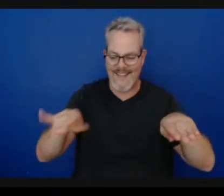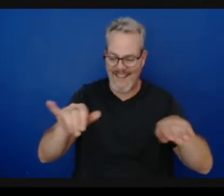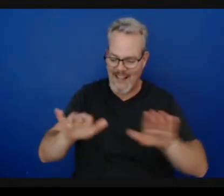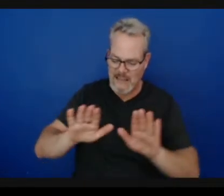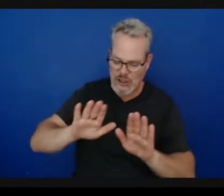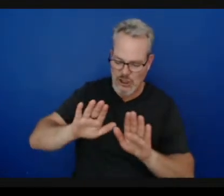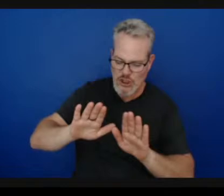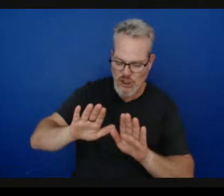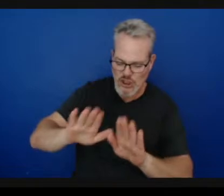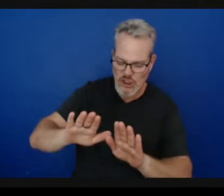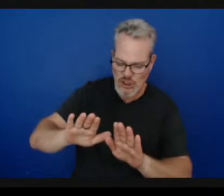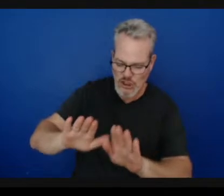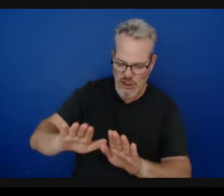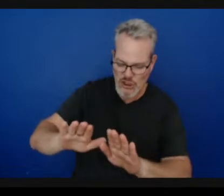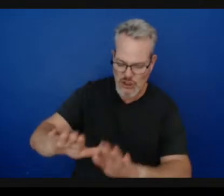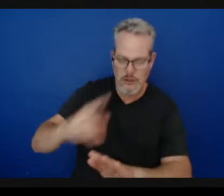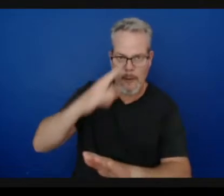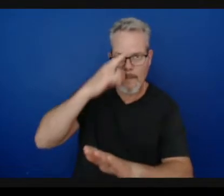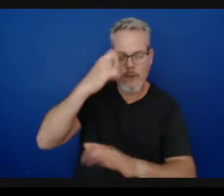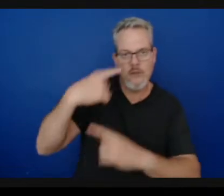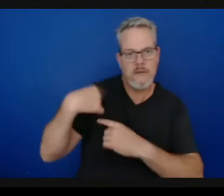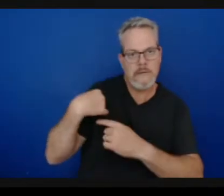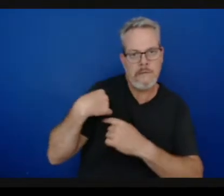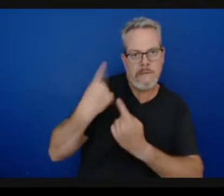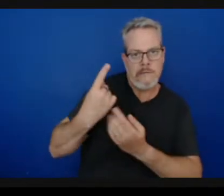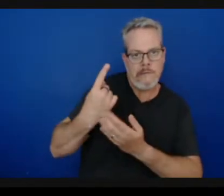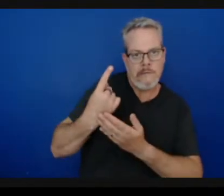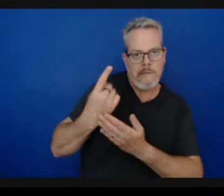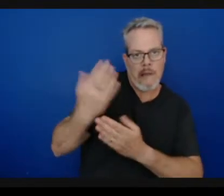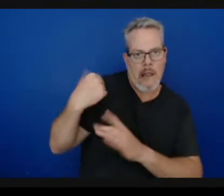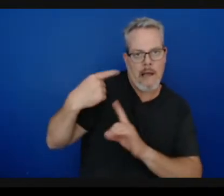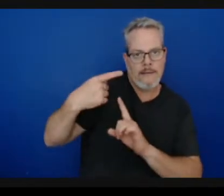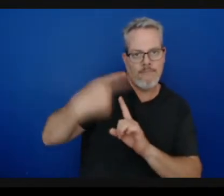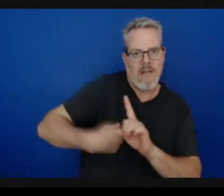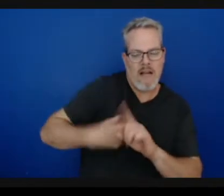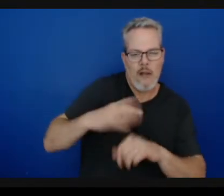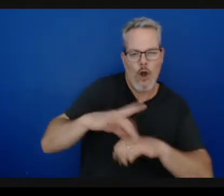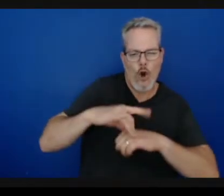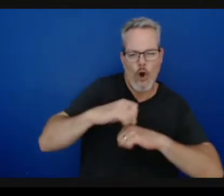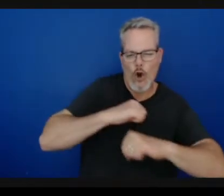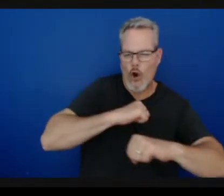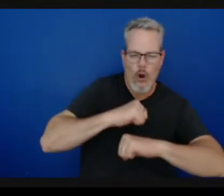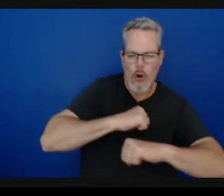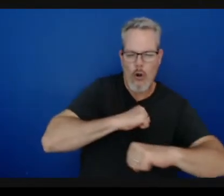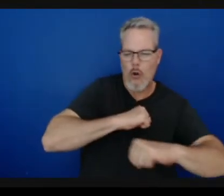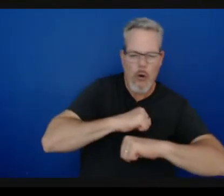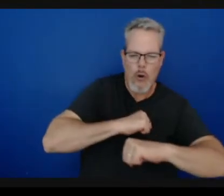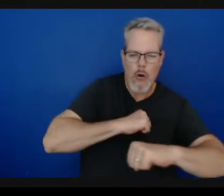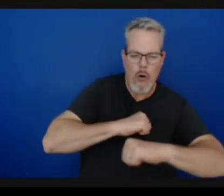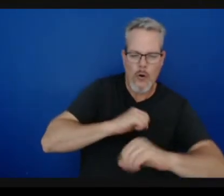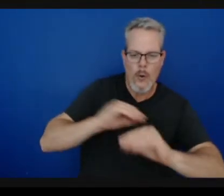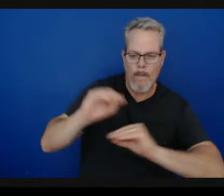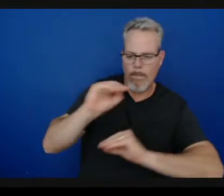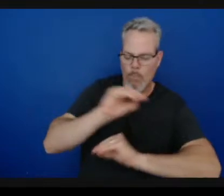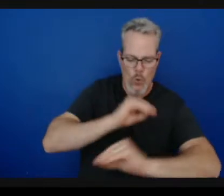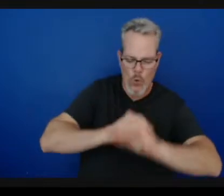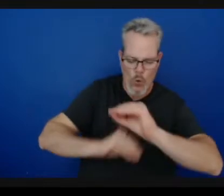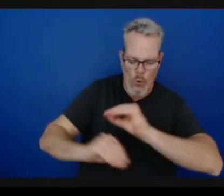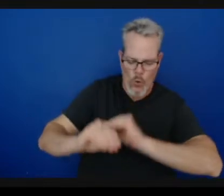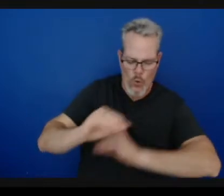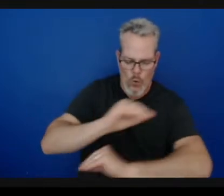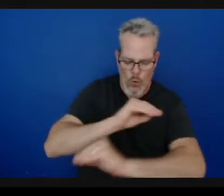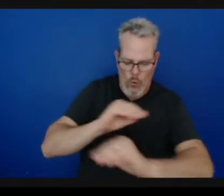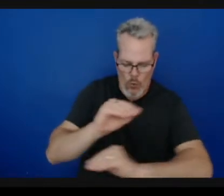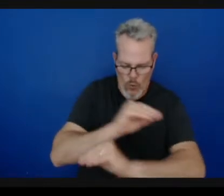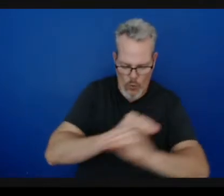swarm last month. All the blocks are rotating around, and we'll have to just wait and see whether that actually opens a pathway and when that actually